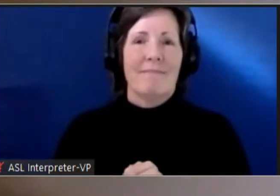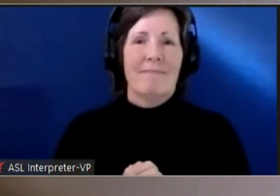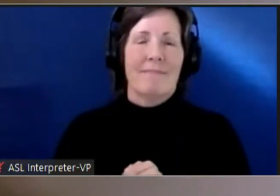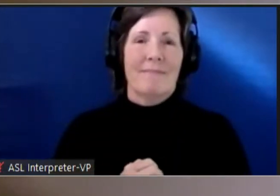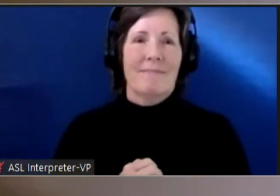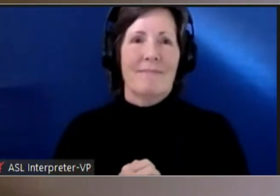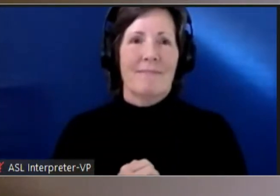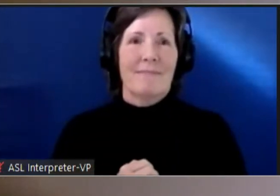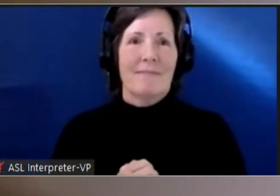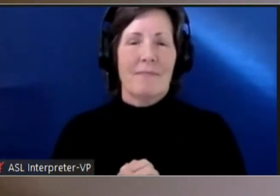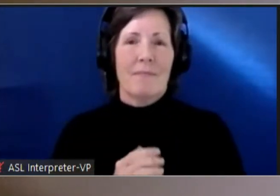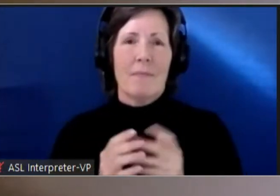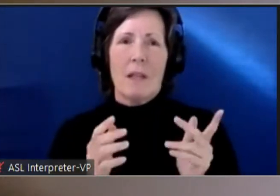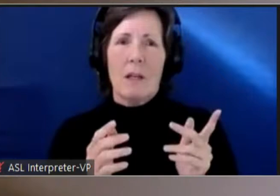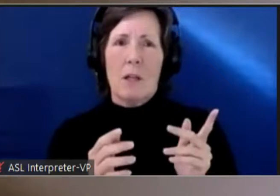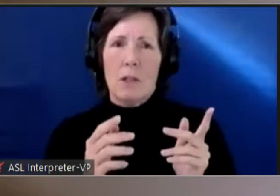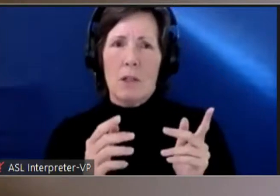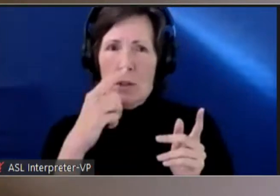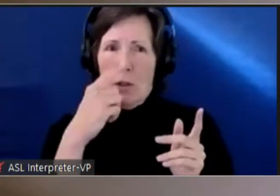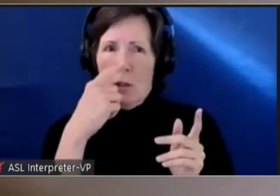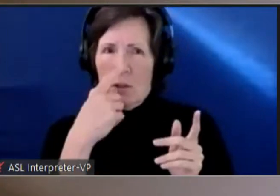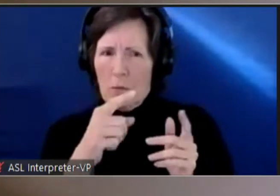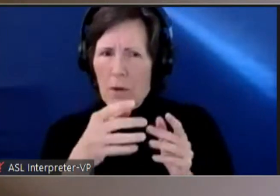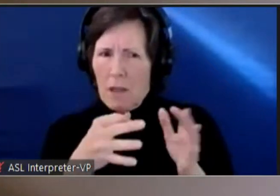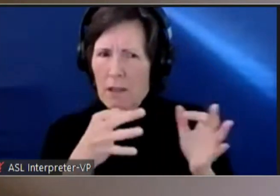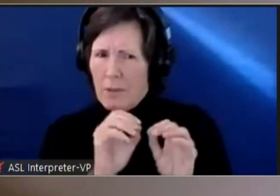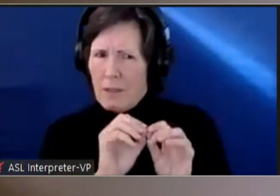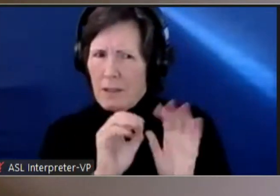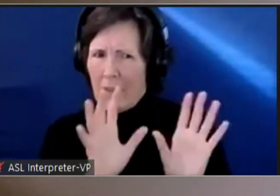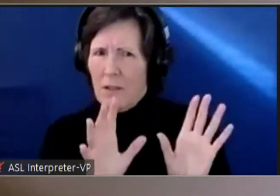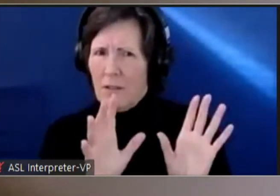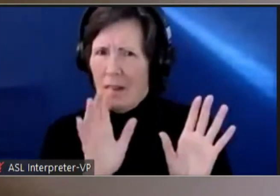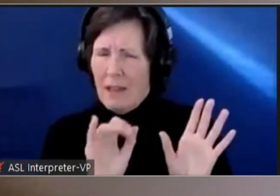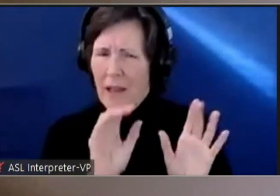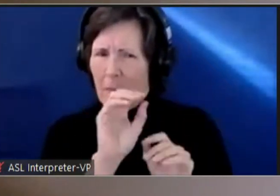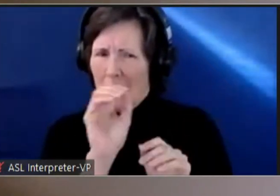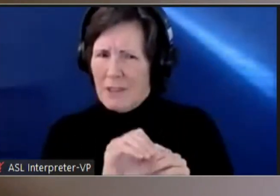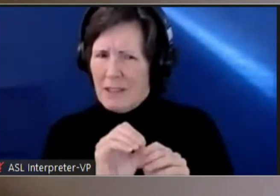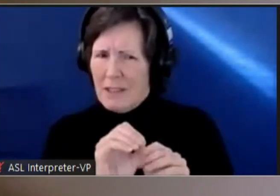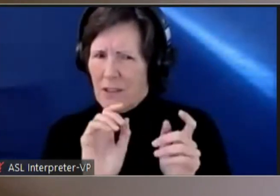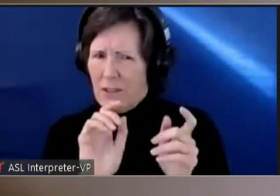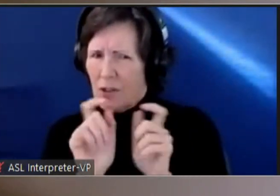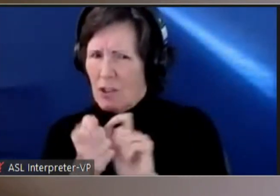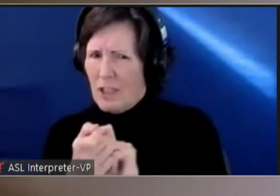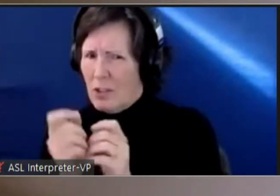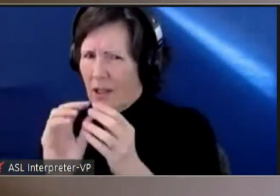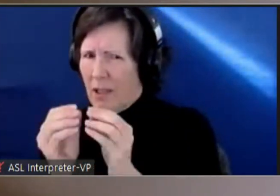If you could just clarify what percentage, if you could translate those numbers into percentages. So